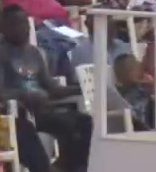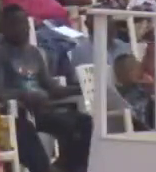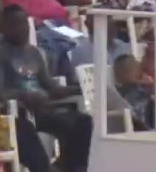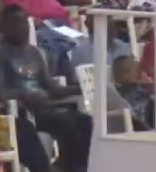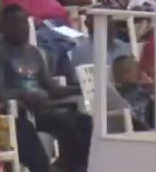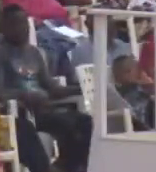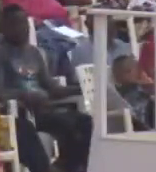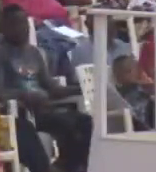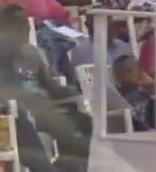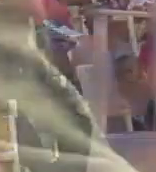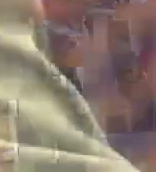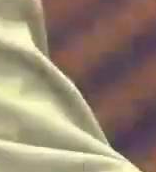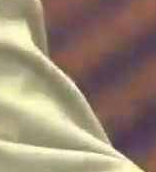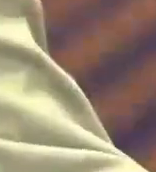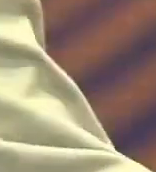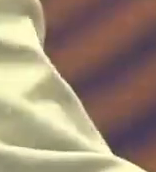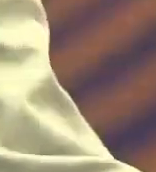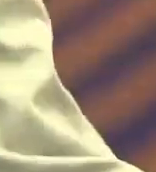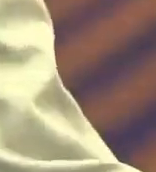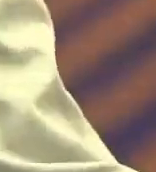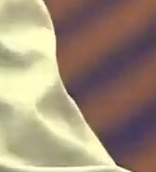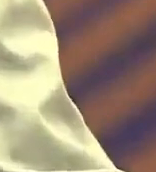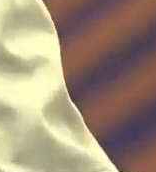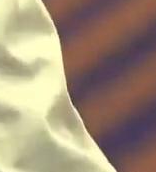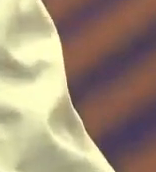Now it's time to pray.